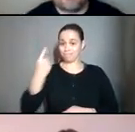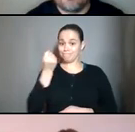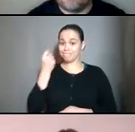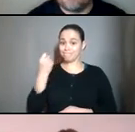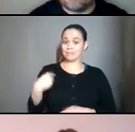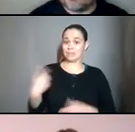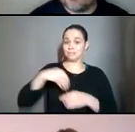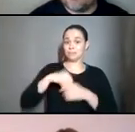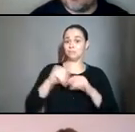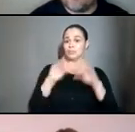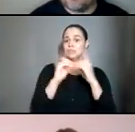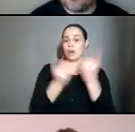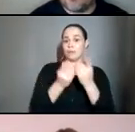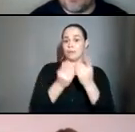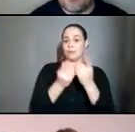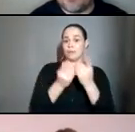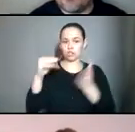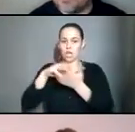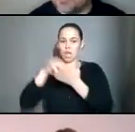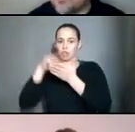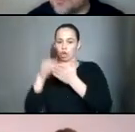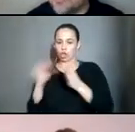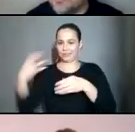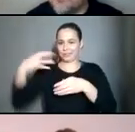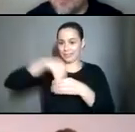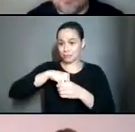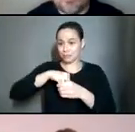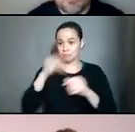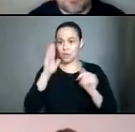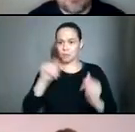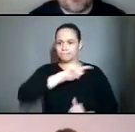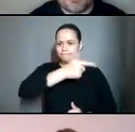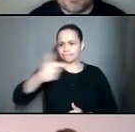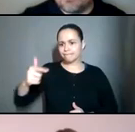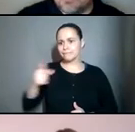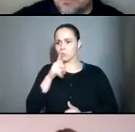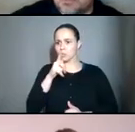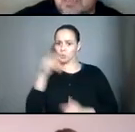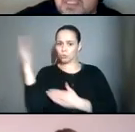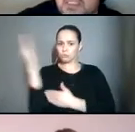Engagement. I'll go ahead and let the panelists introduce themselves.